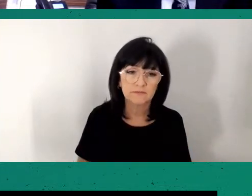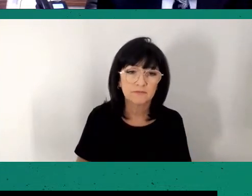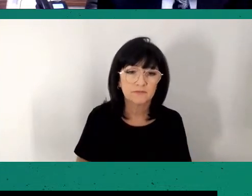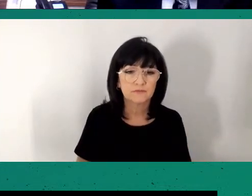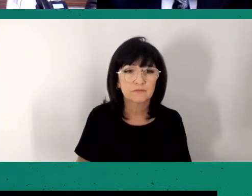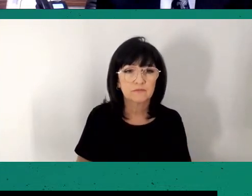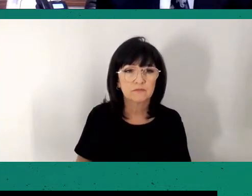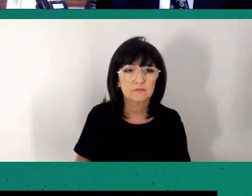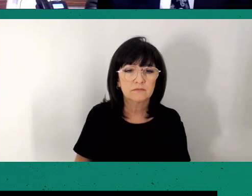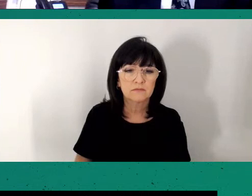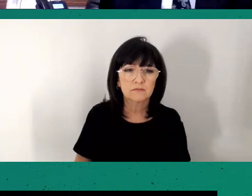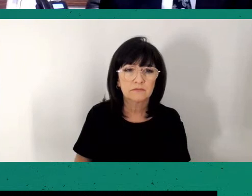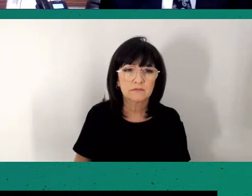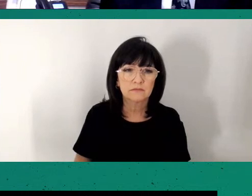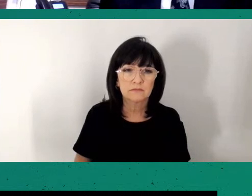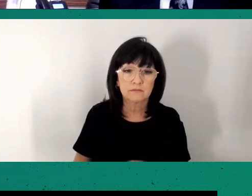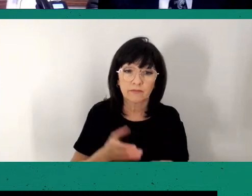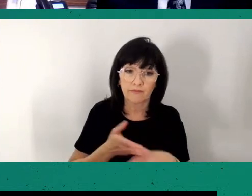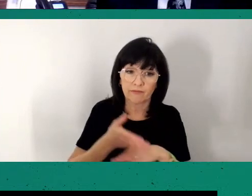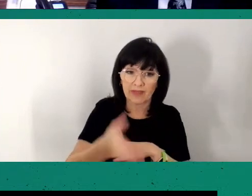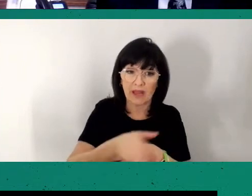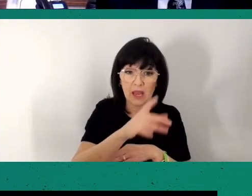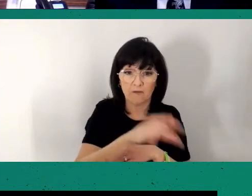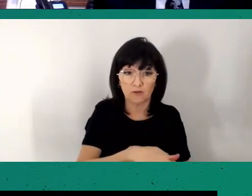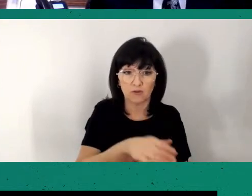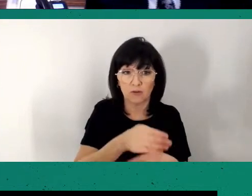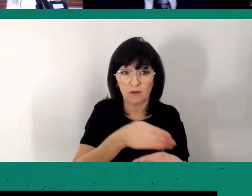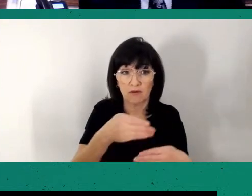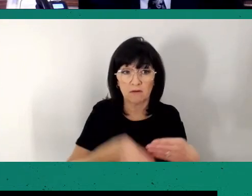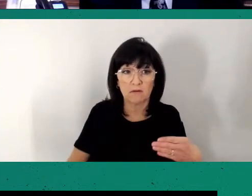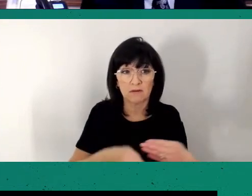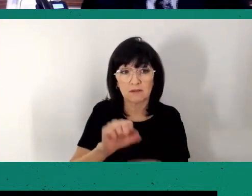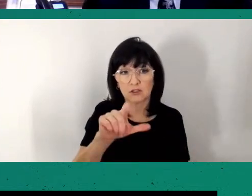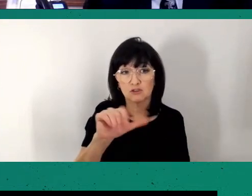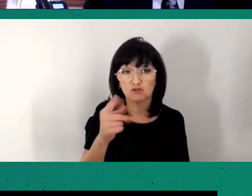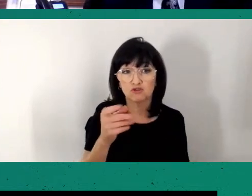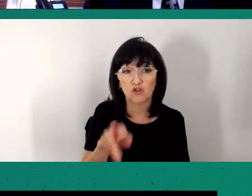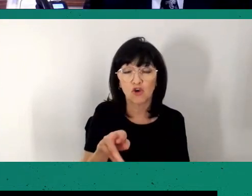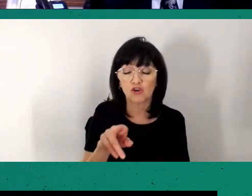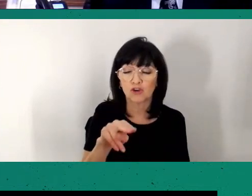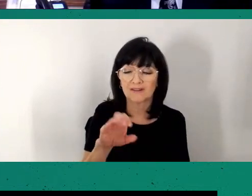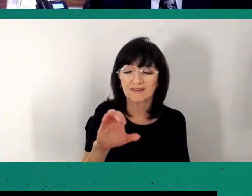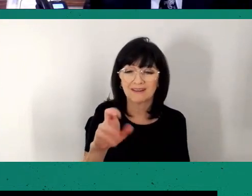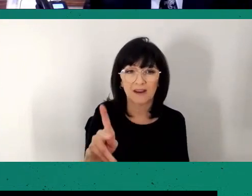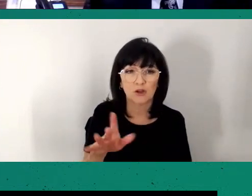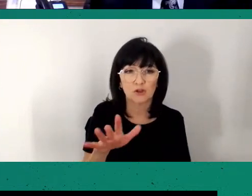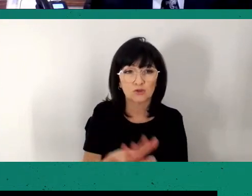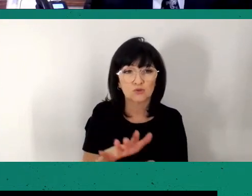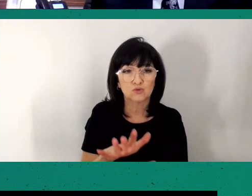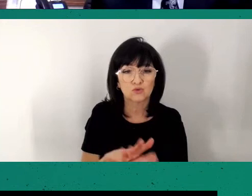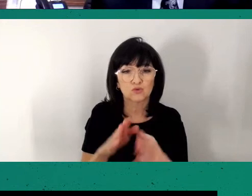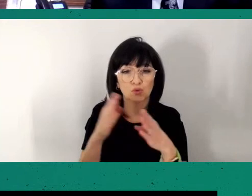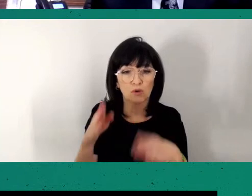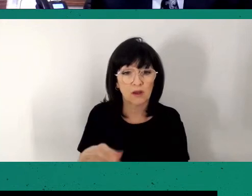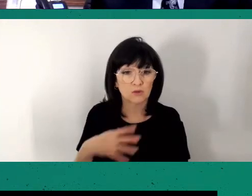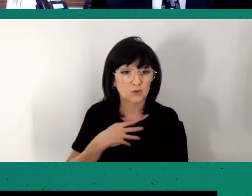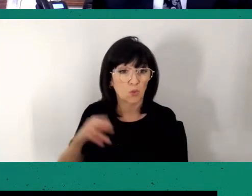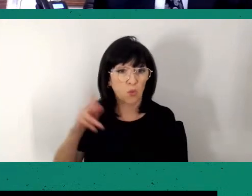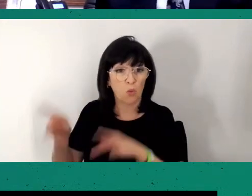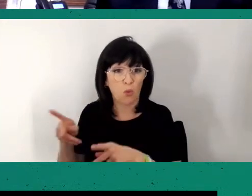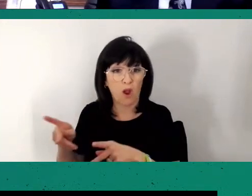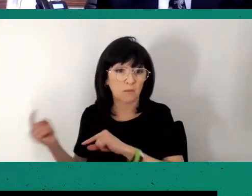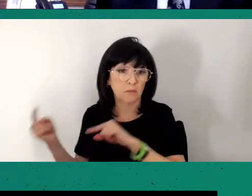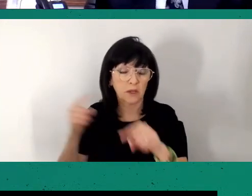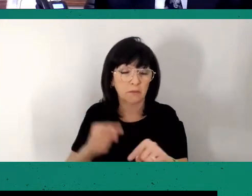Almost immediately after the completion of the Slaughter Neck Schoolhouse, a local mob of white people burned down the